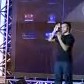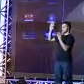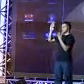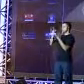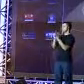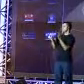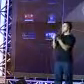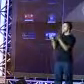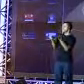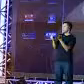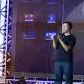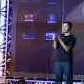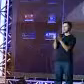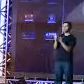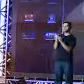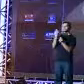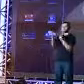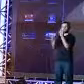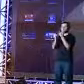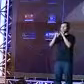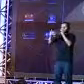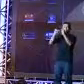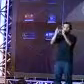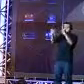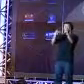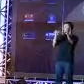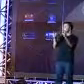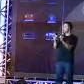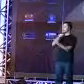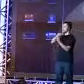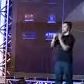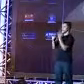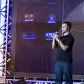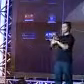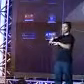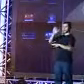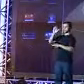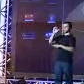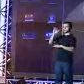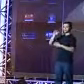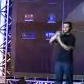We are living in a world, whether we like it or not, that is quite totalitarian.